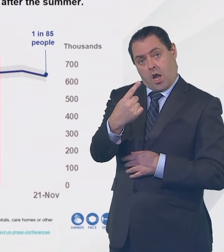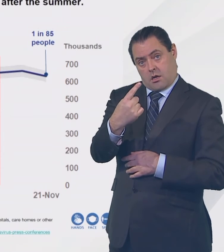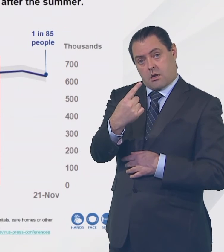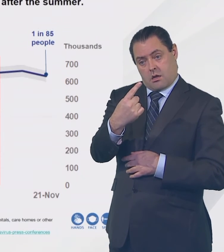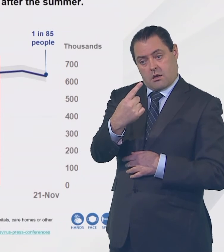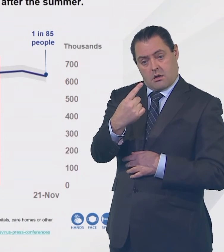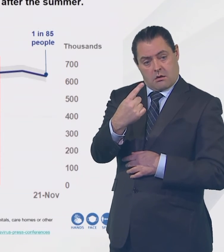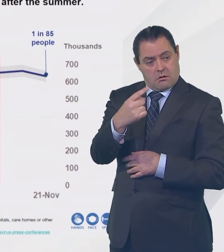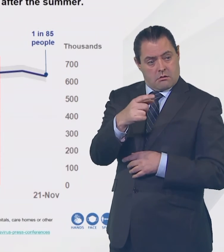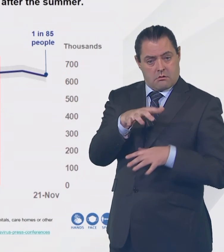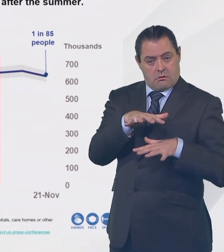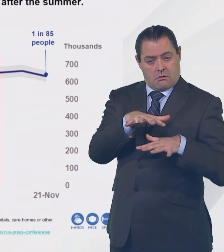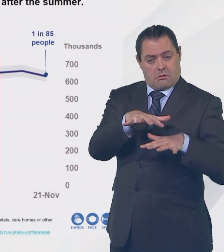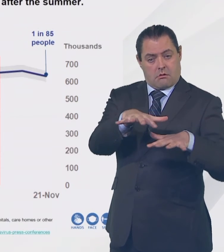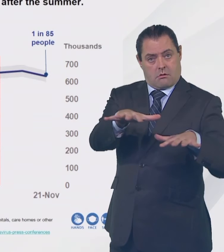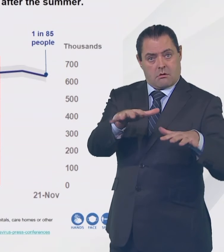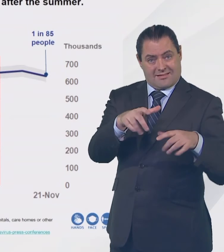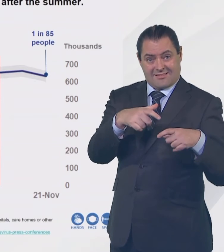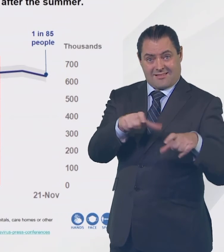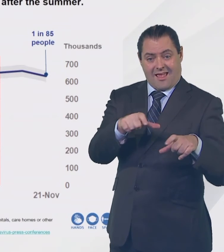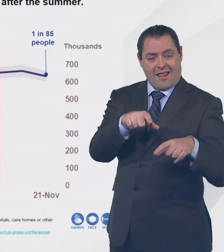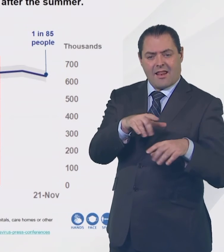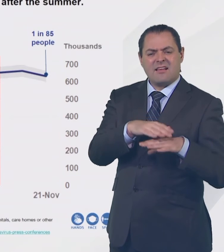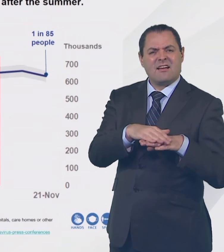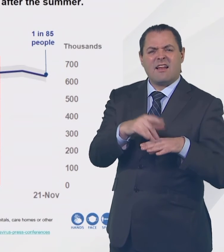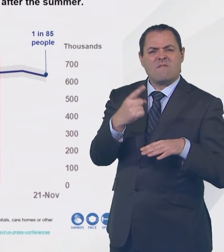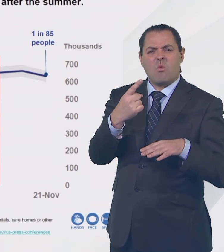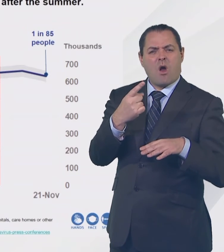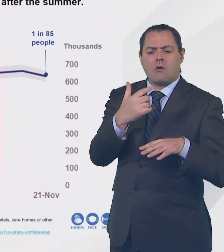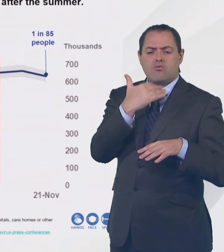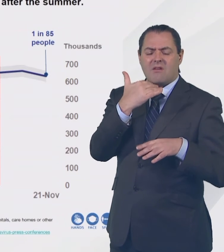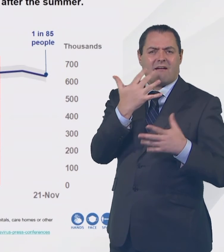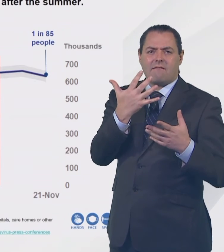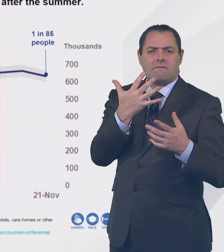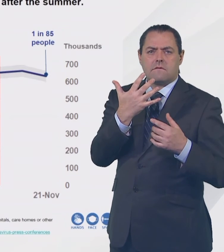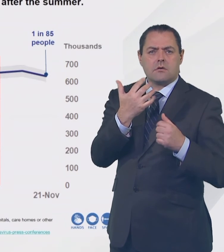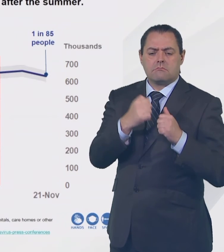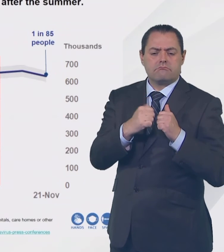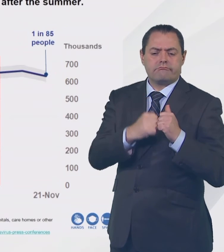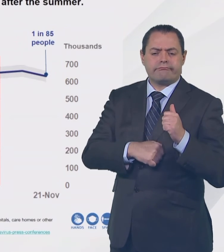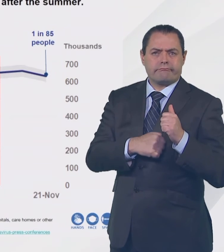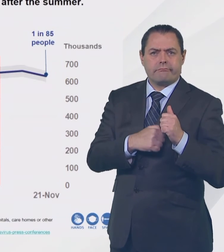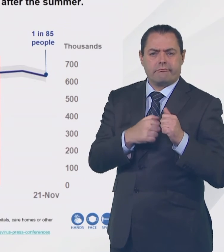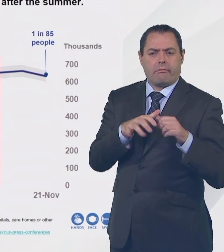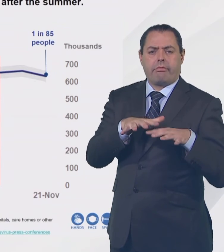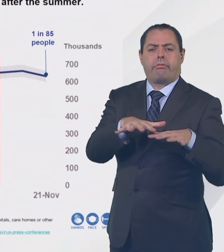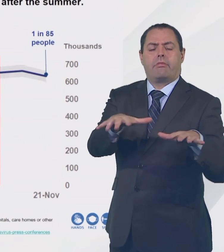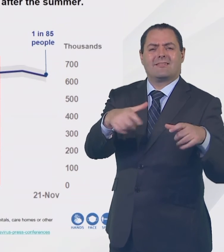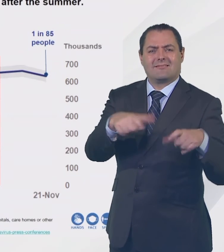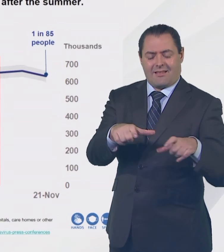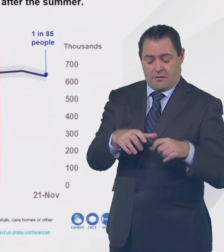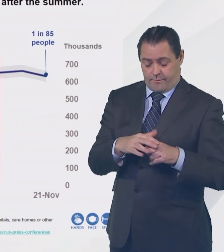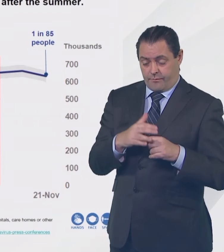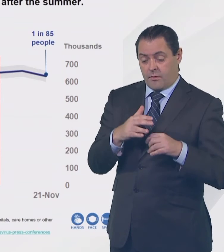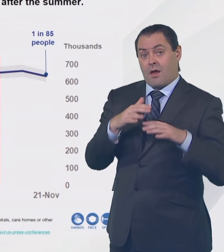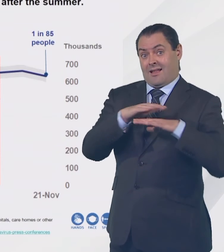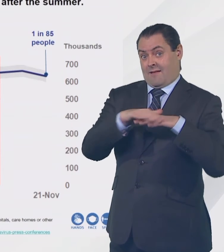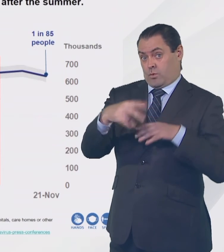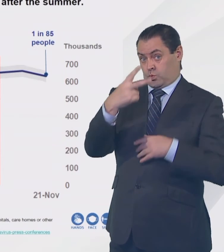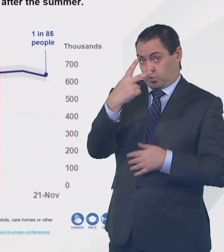cases continue to increase, and Tier 1 really didn't have an effect to slow the rate of increase. Tier